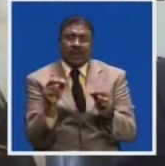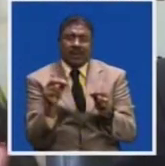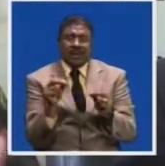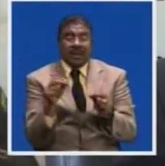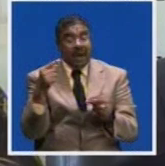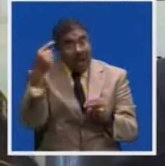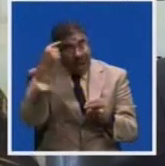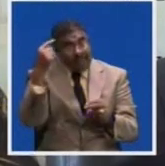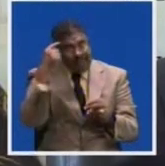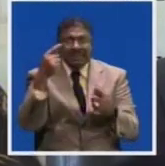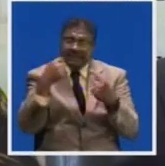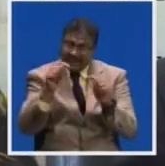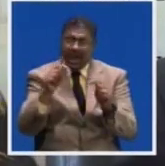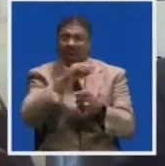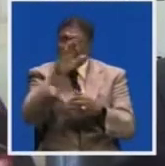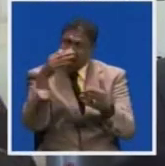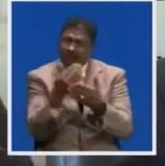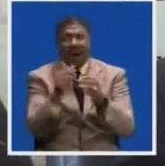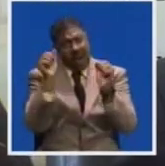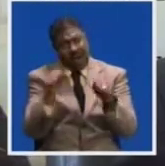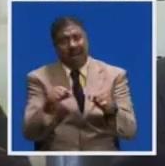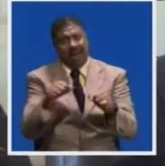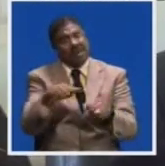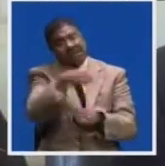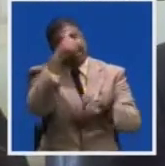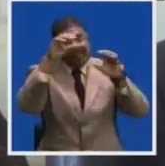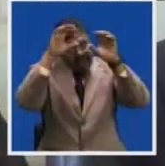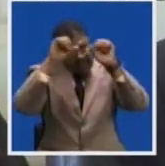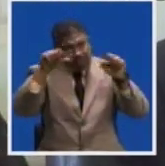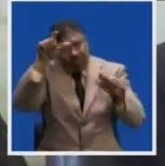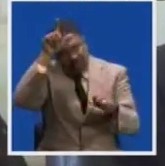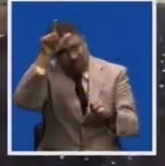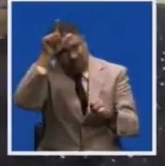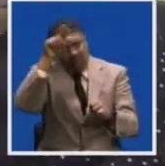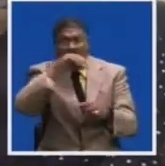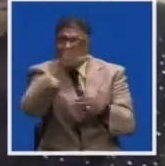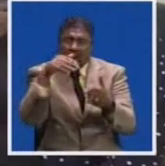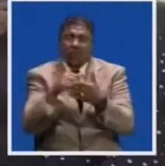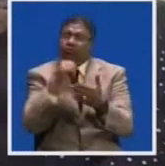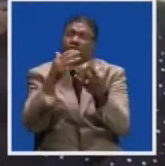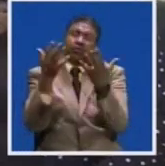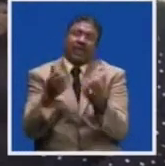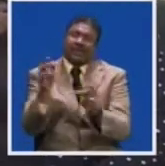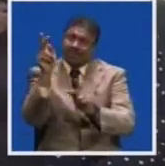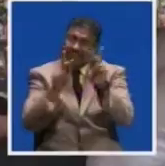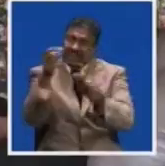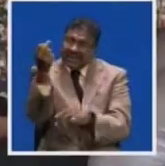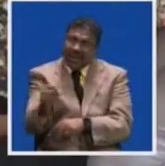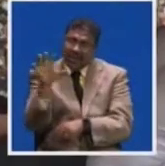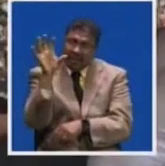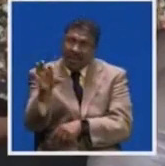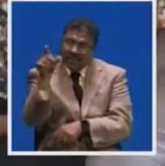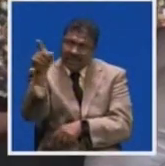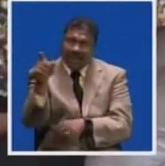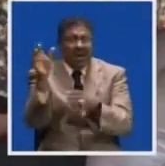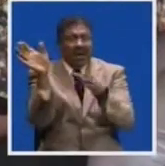government is doing all it can. The President Lungu and the government who not want to see the people in southern province who've been hit by